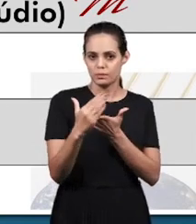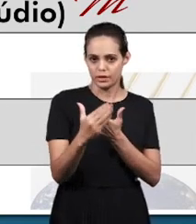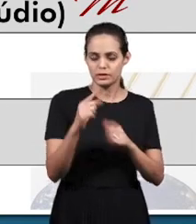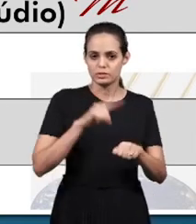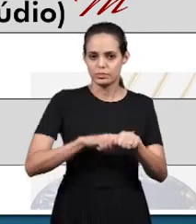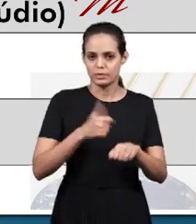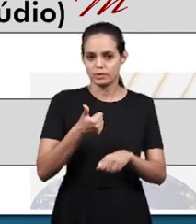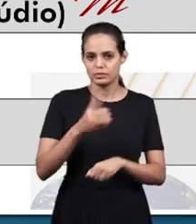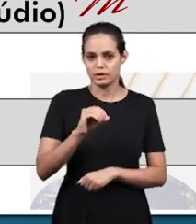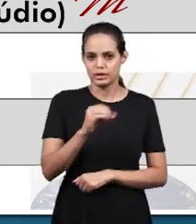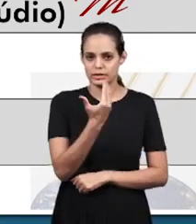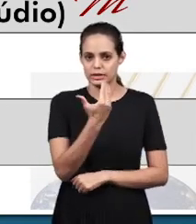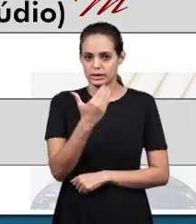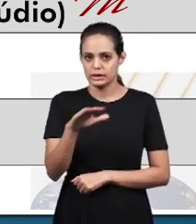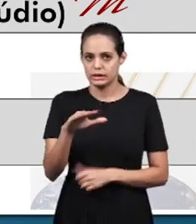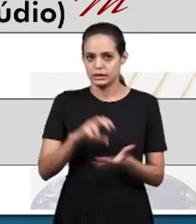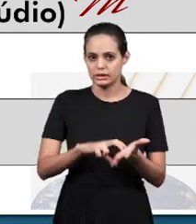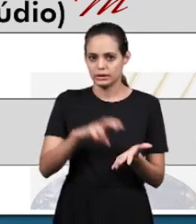here on YouTube.